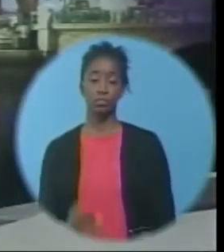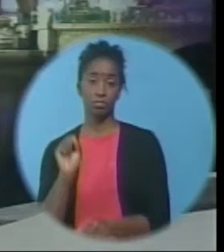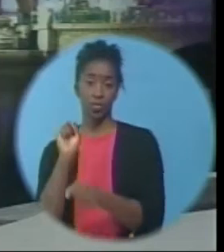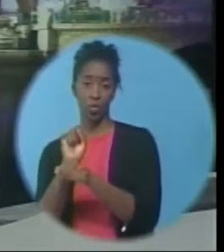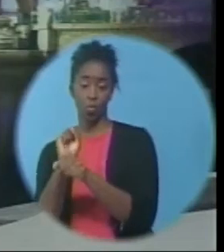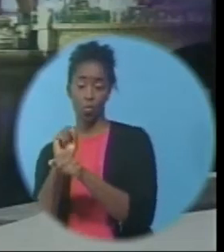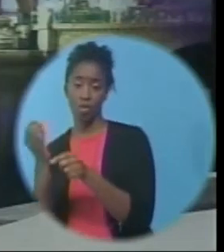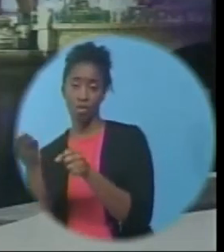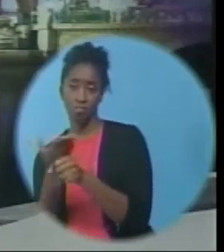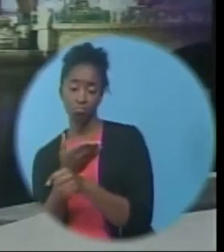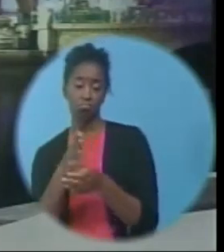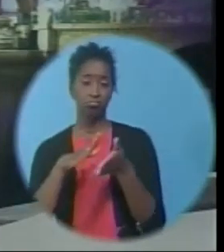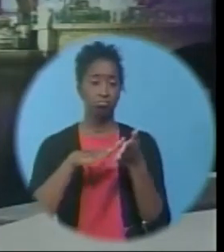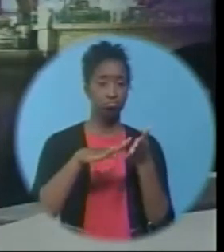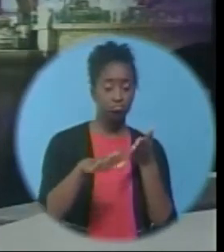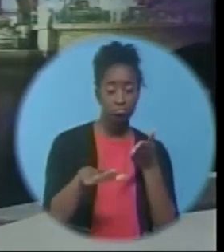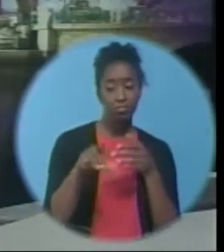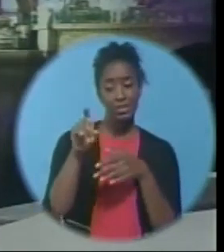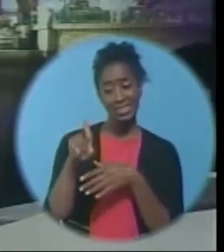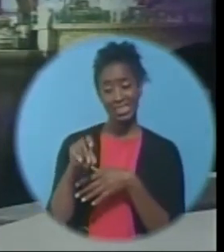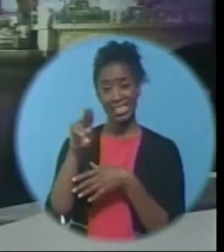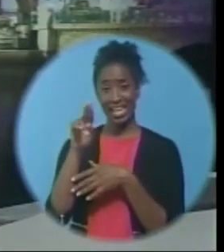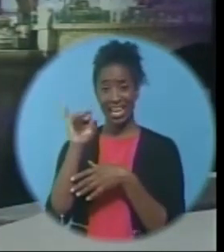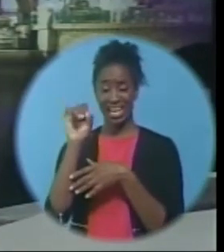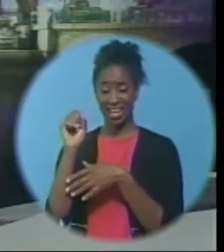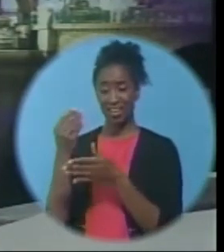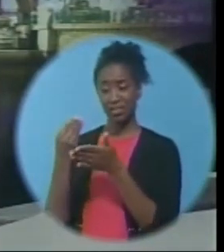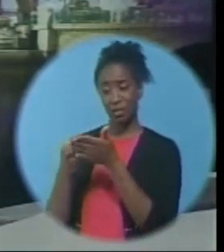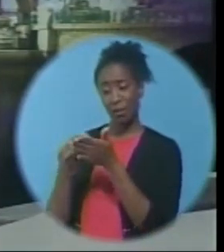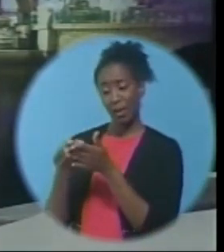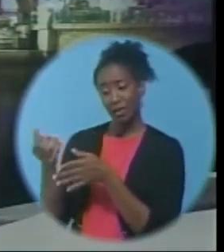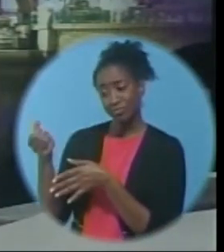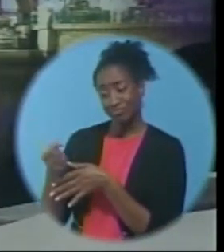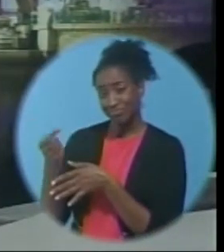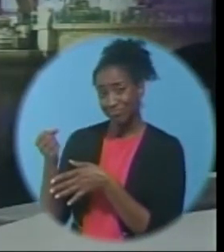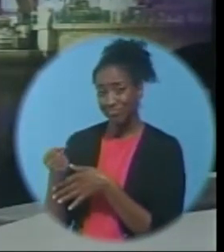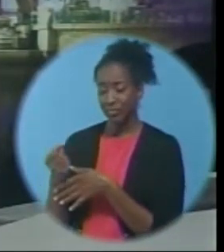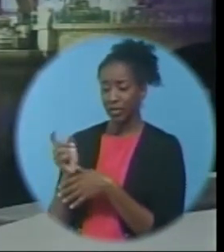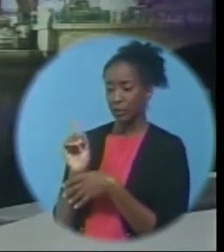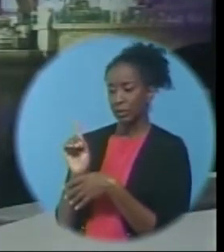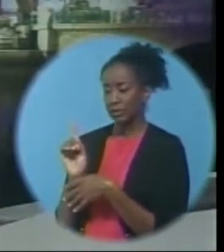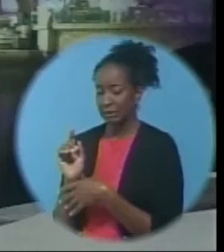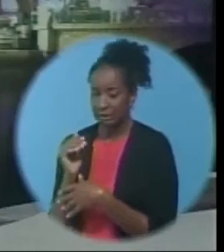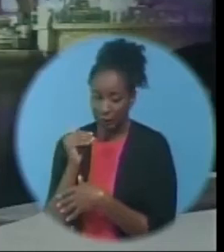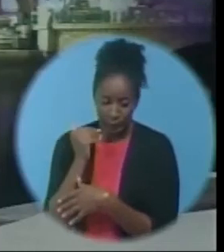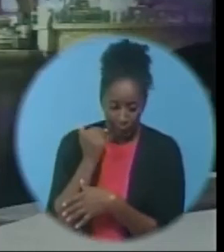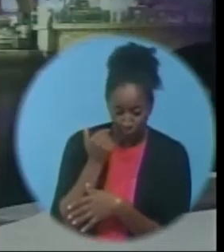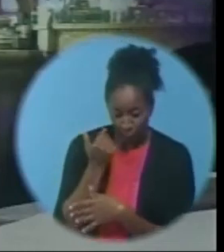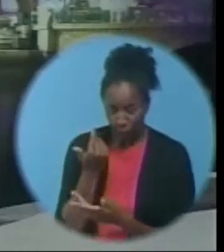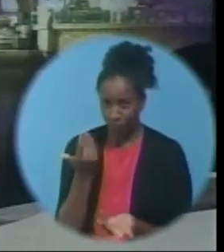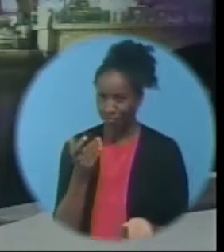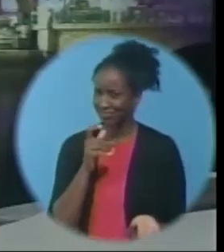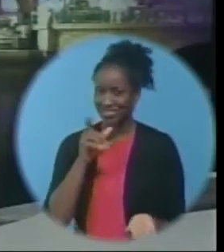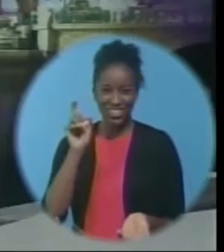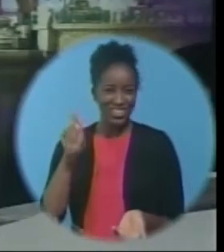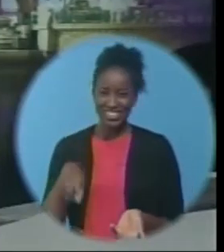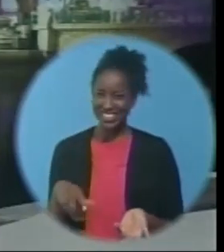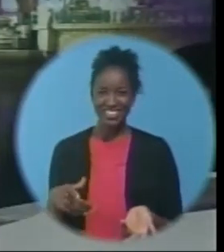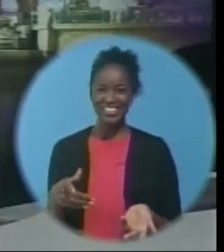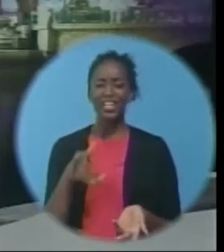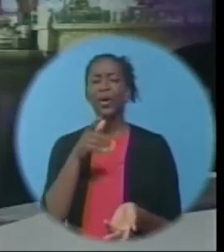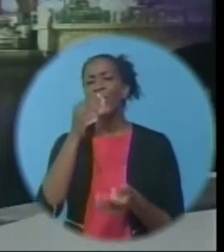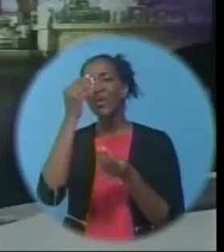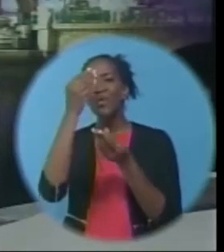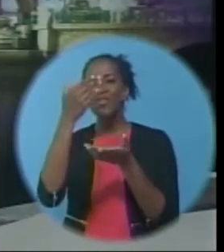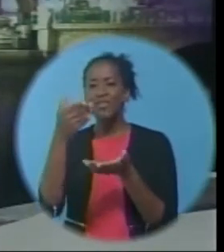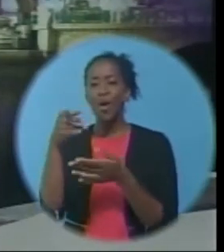Barbadians who need to access national insurance unemployment benefits are being reminded that there is no shame in coming forward with their